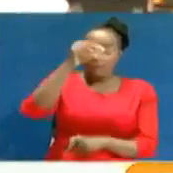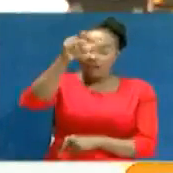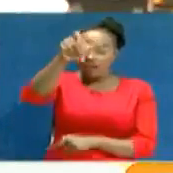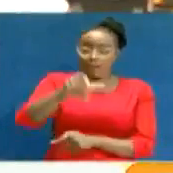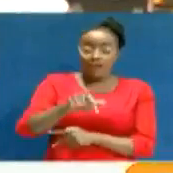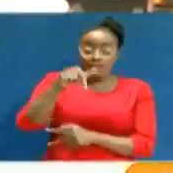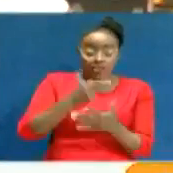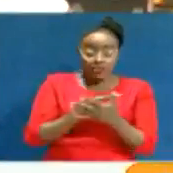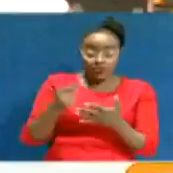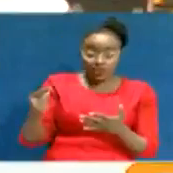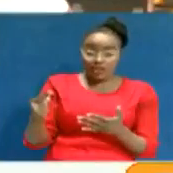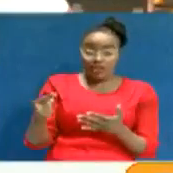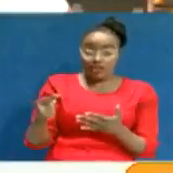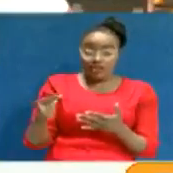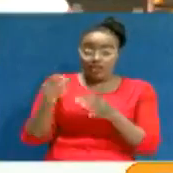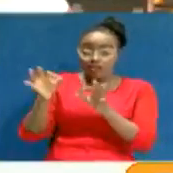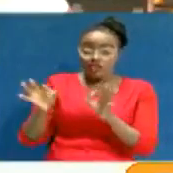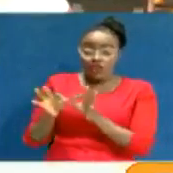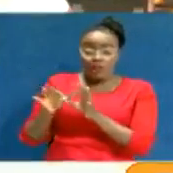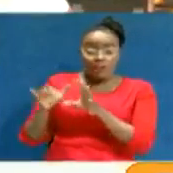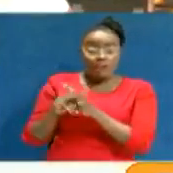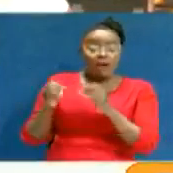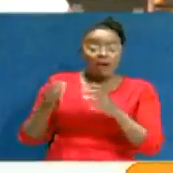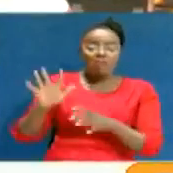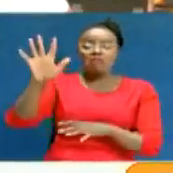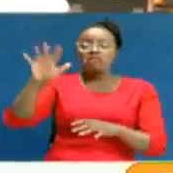hii nimepoteza jamaa 5.